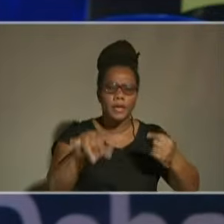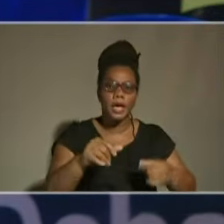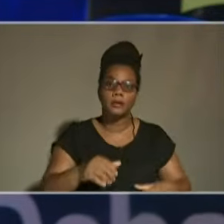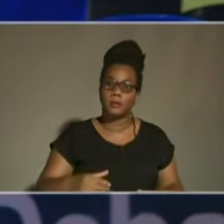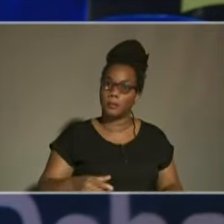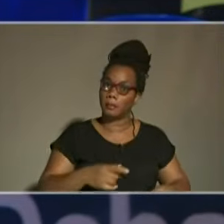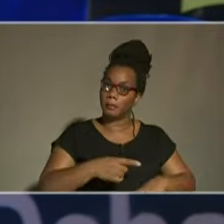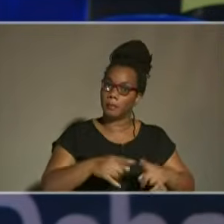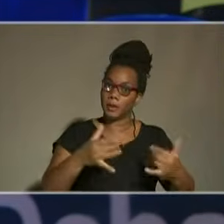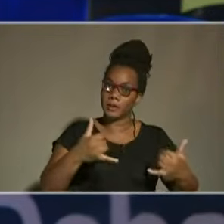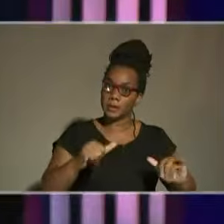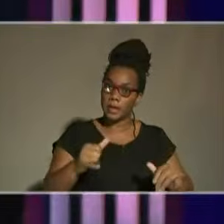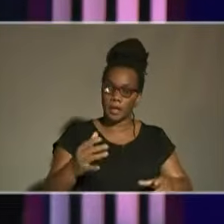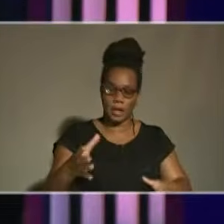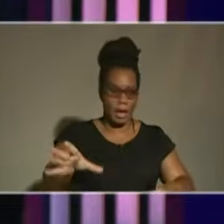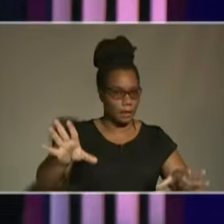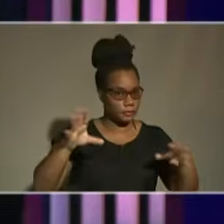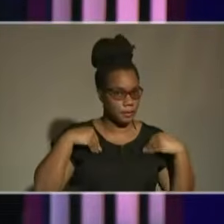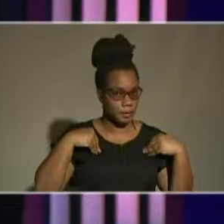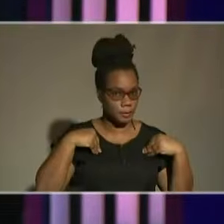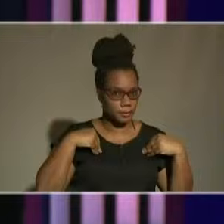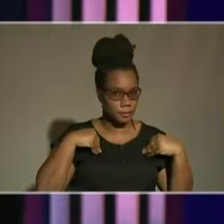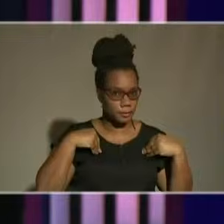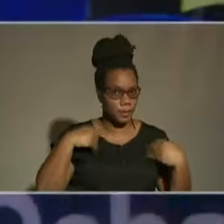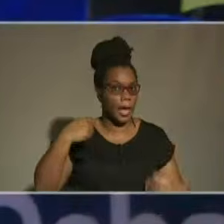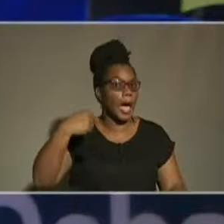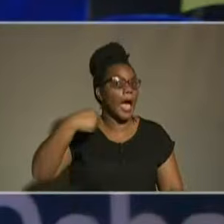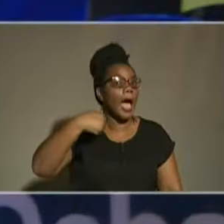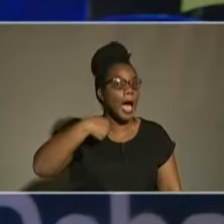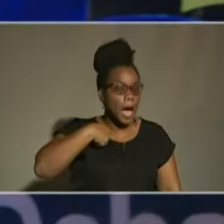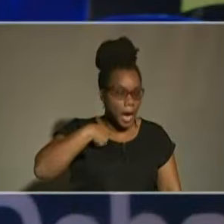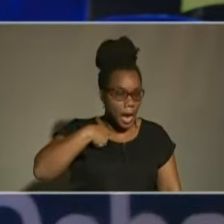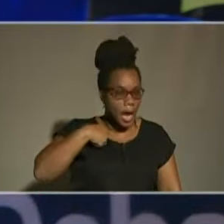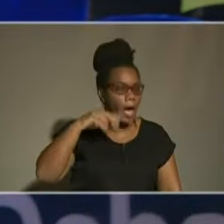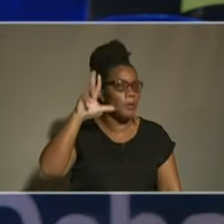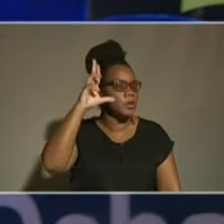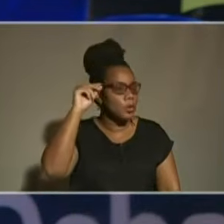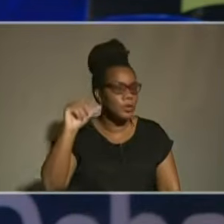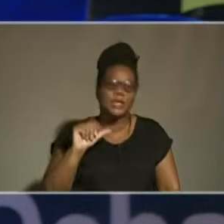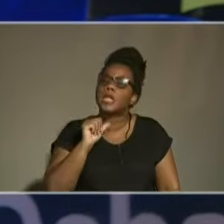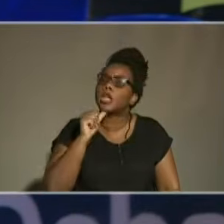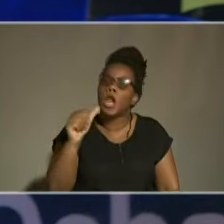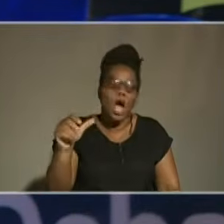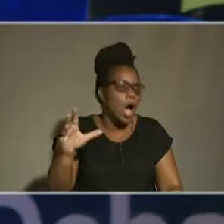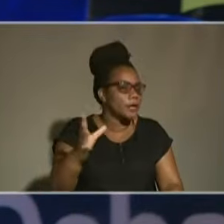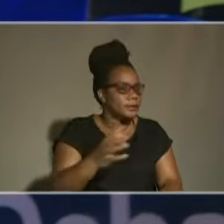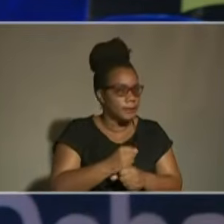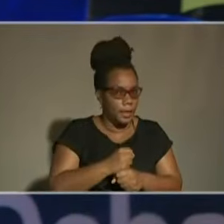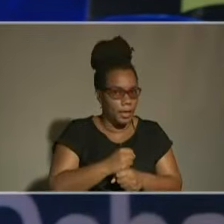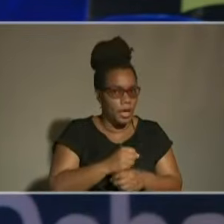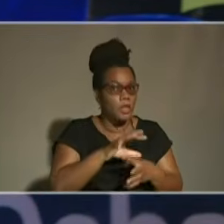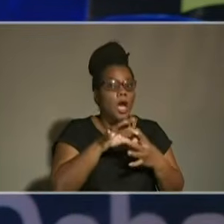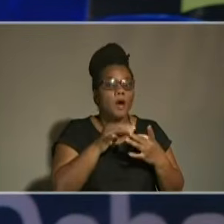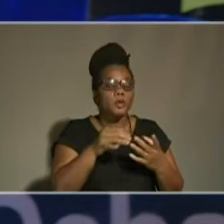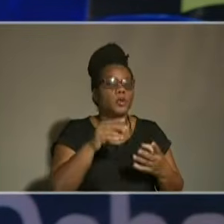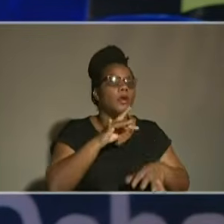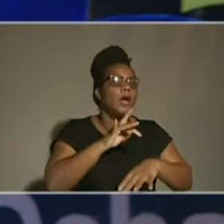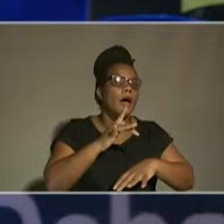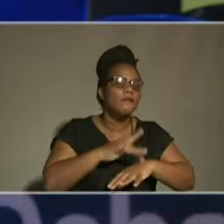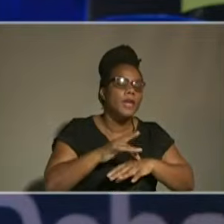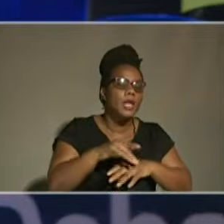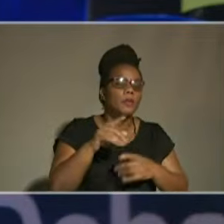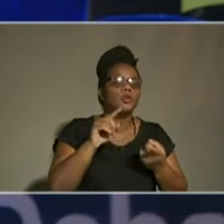it. I, Andrew Michael Holness, did not take it. The option was available to him as